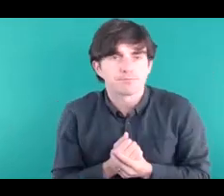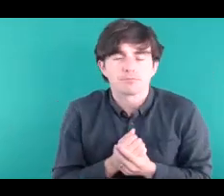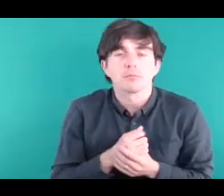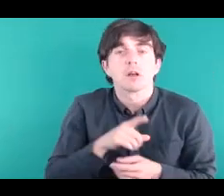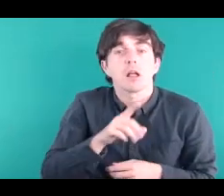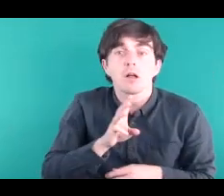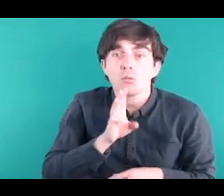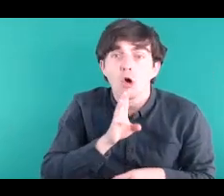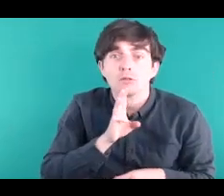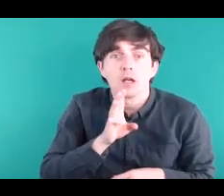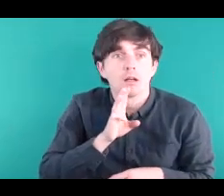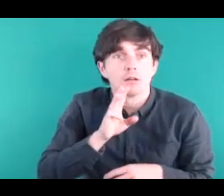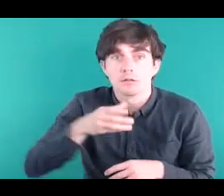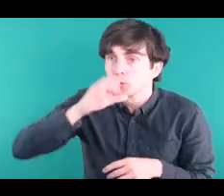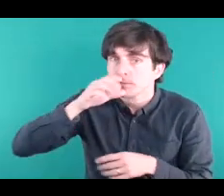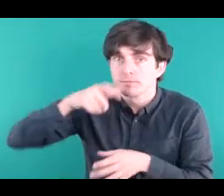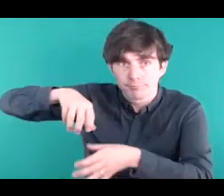scheme, but